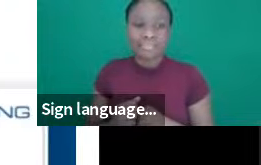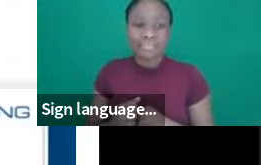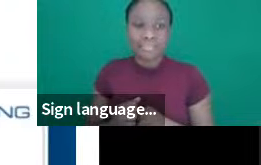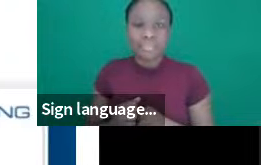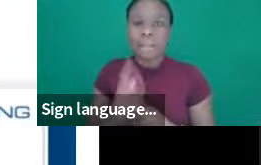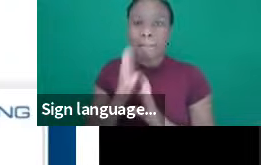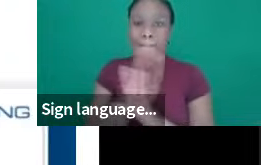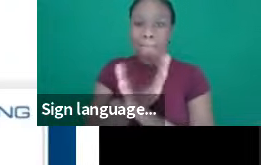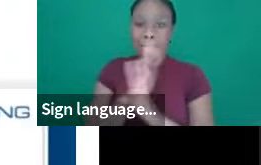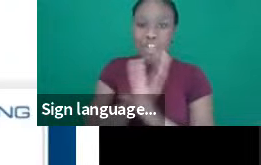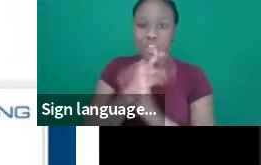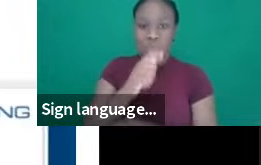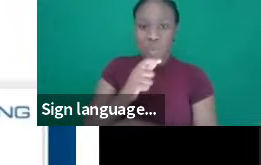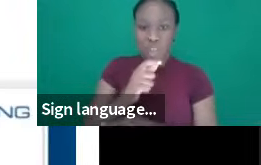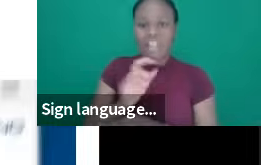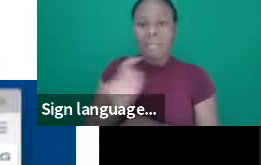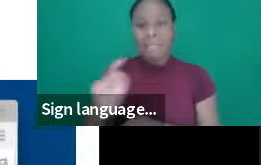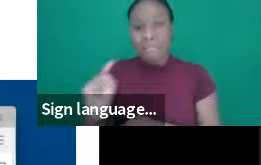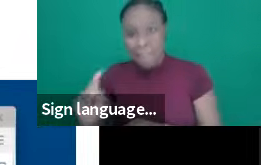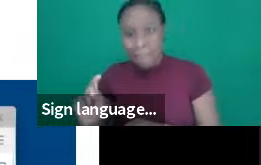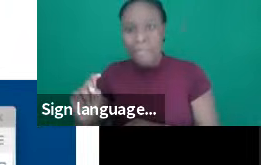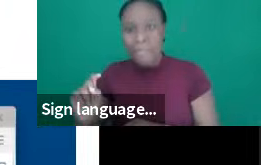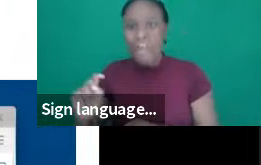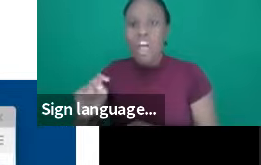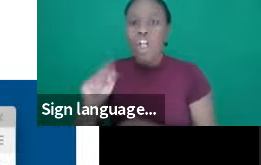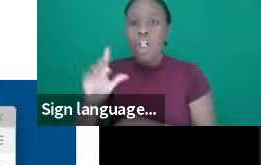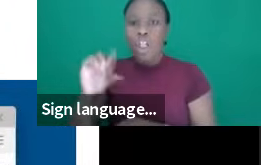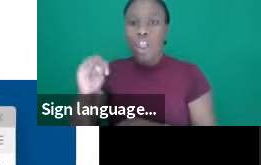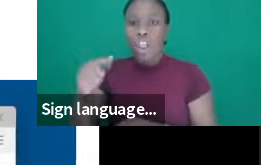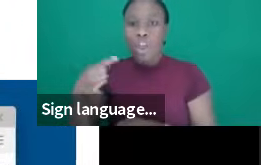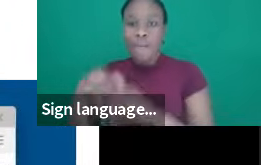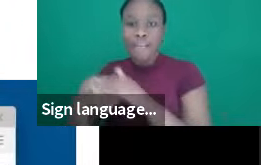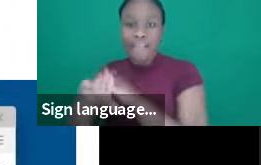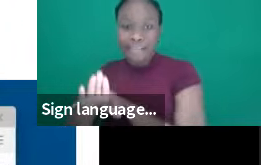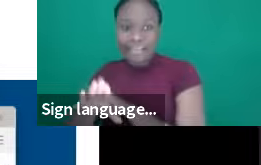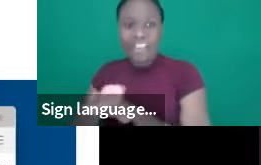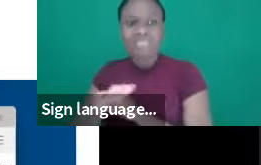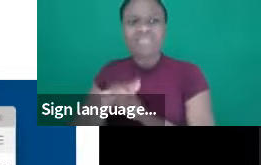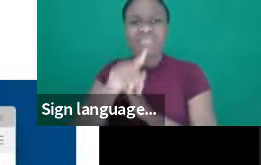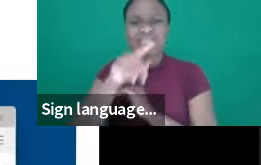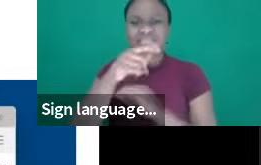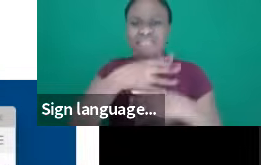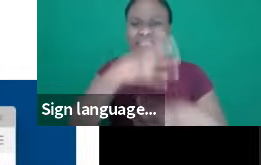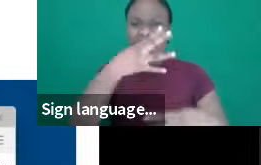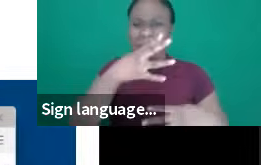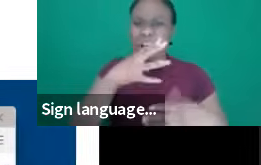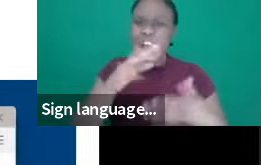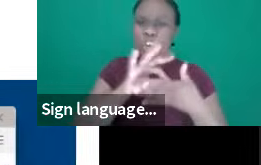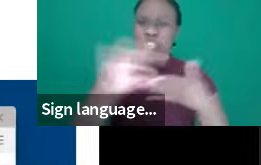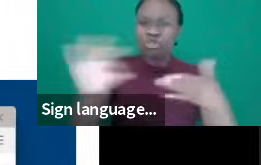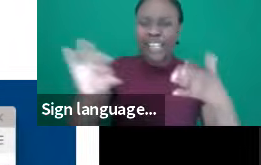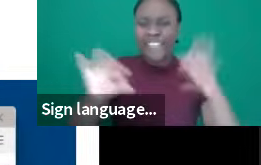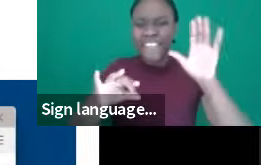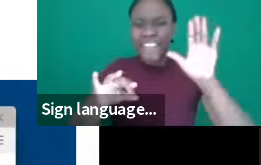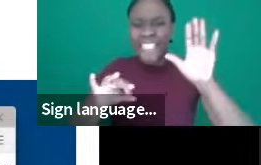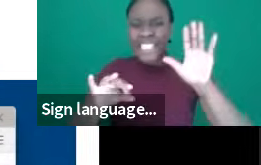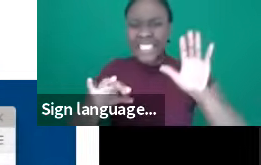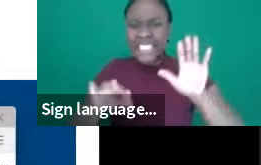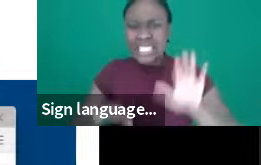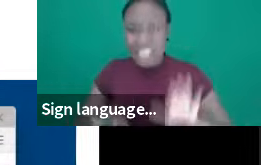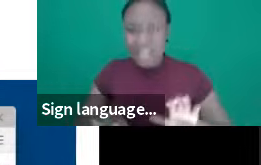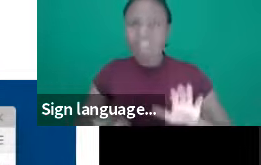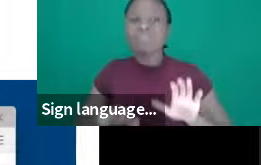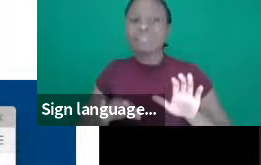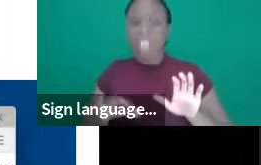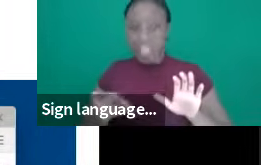password and click Login. Read the SARS e-filing terms and conditions, then scroll to the bottom right corner and click